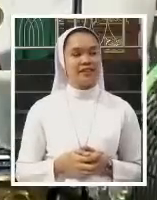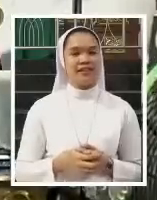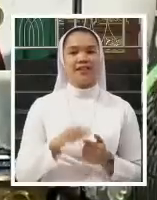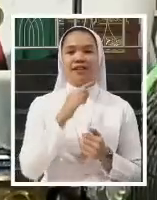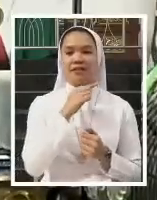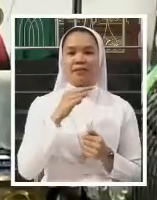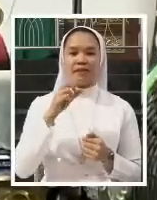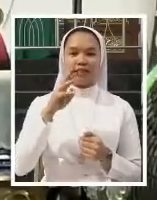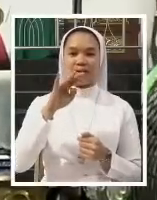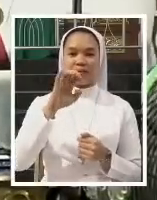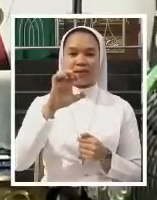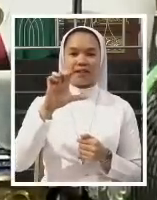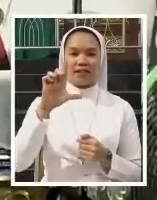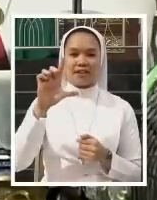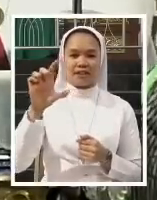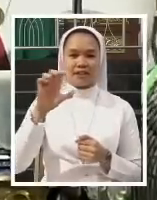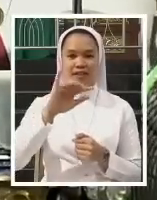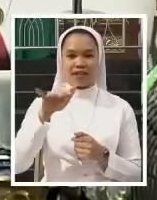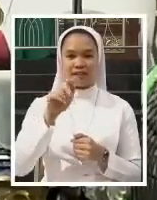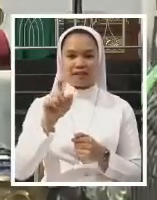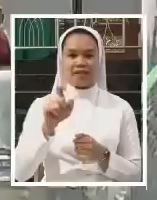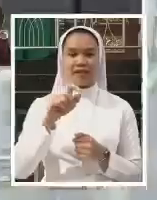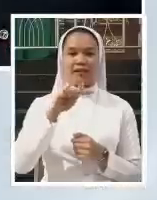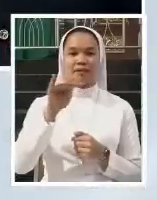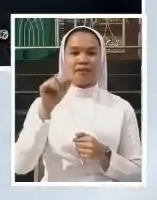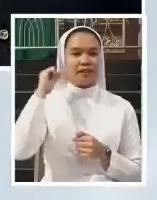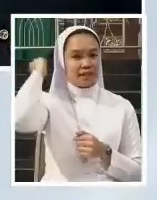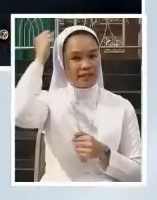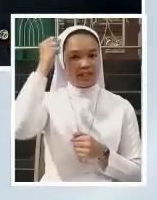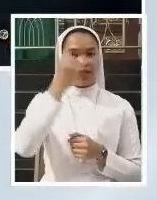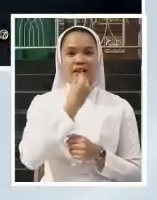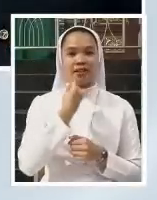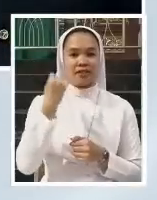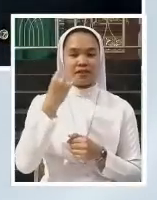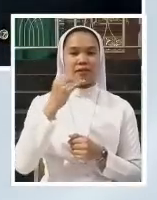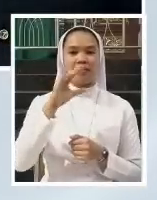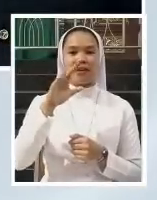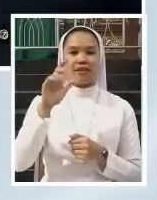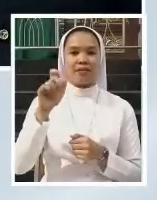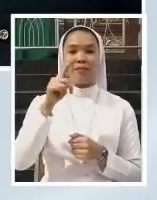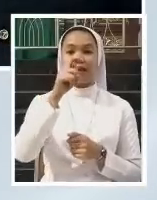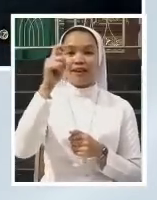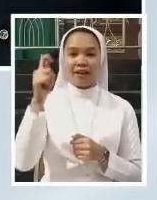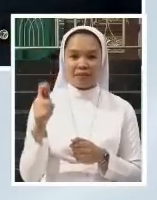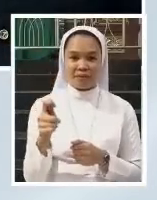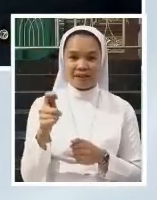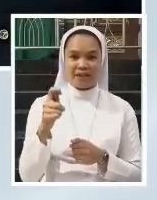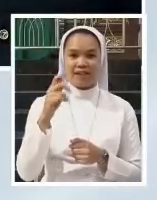Father Marciano Nabo Jr., Pastor, St. Joseph Parish, Cagliliog, Tinambak.